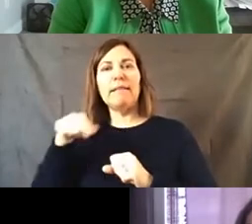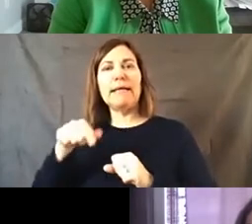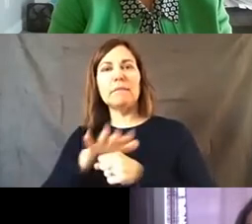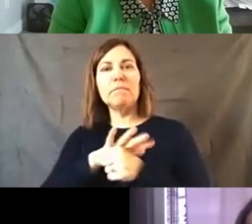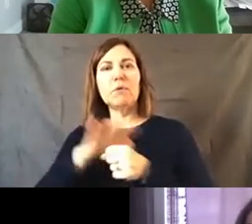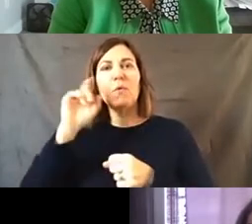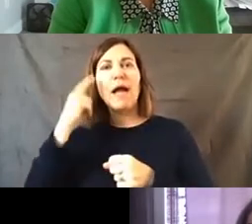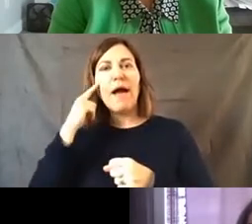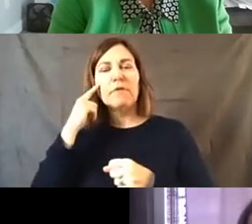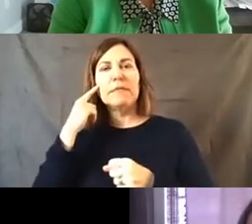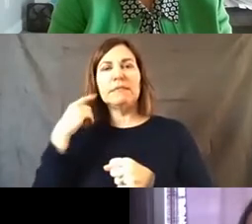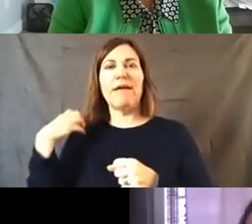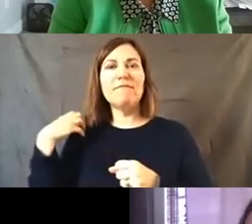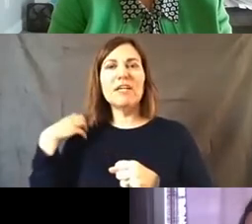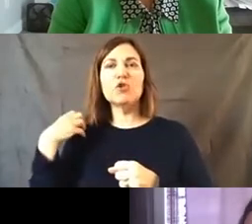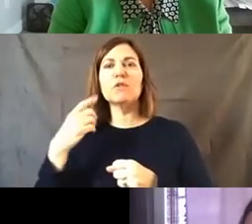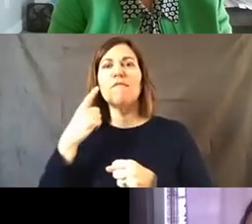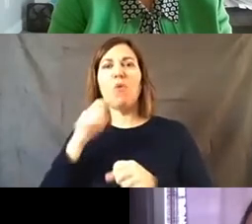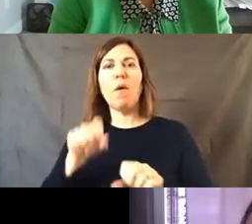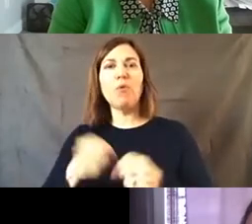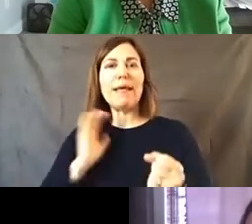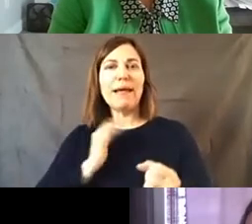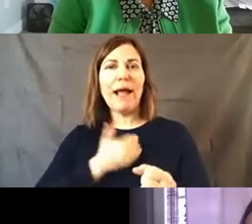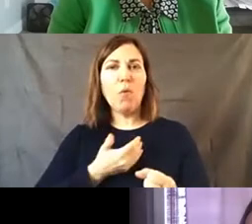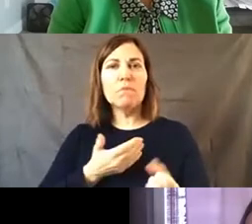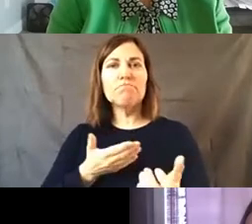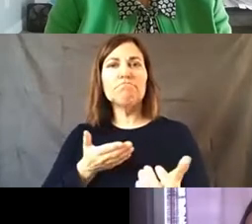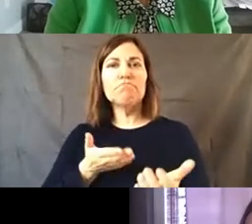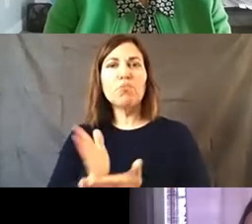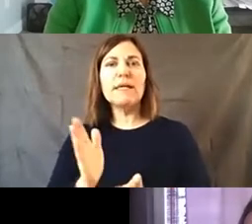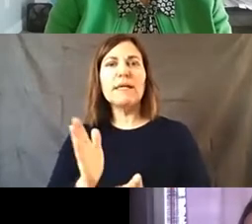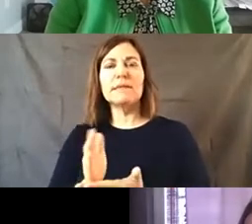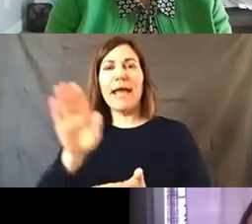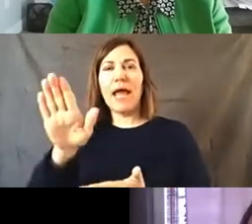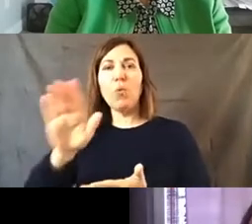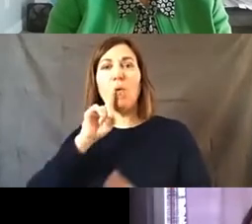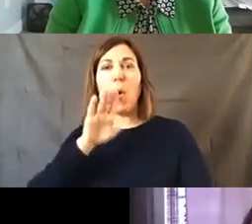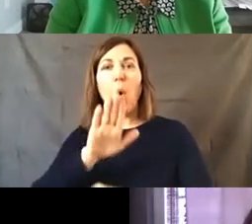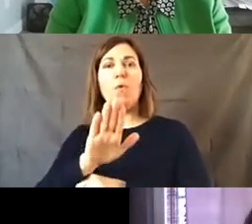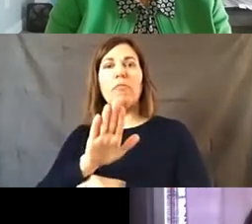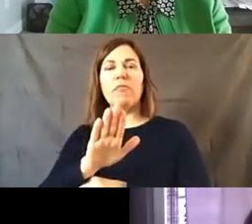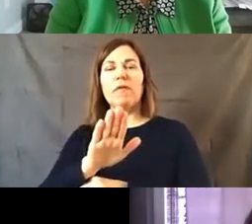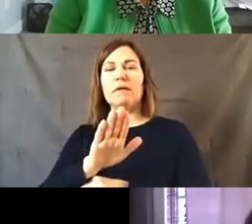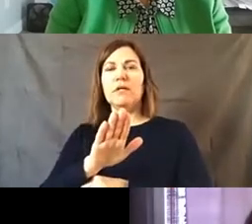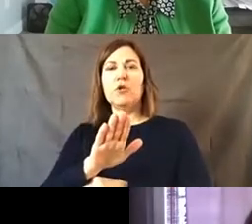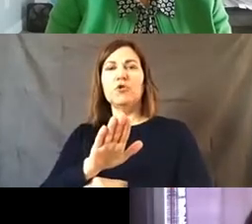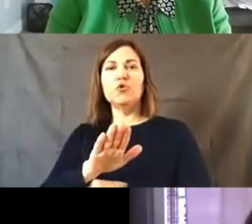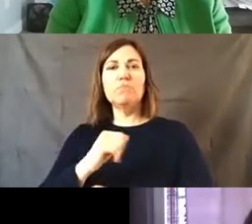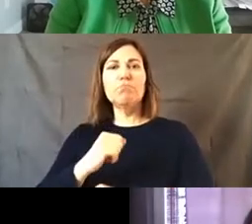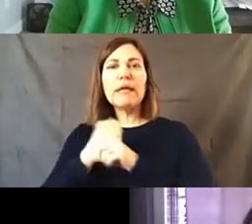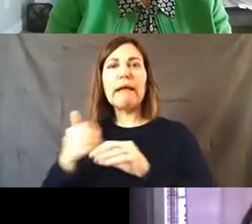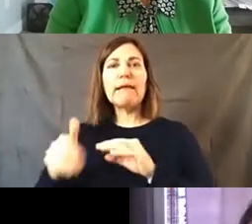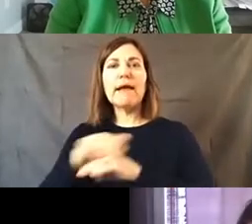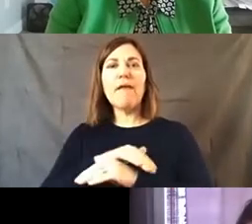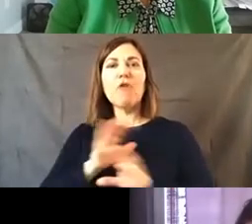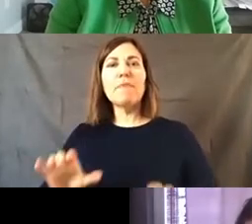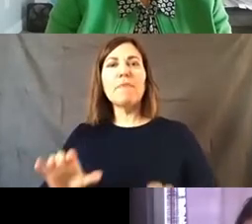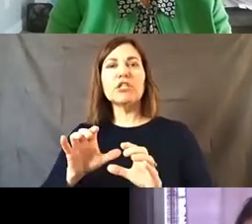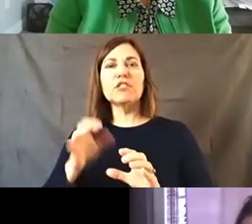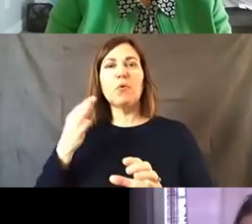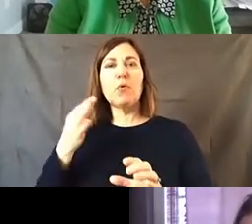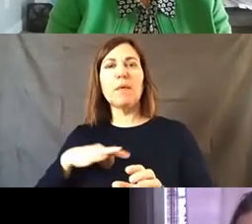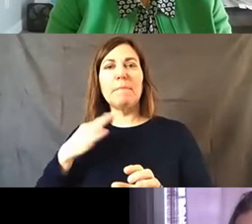of ultraviolet, violating our rights and your oath in a conspiracy to protect and cover up the actions of the Pittsburgh Police